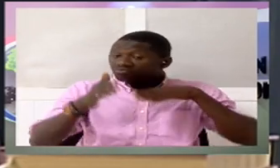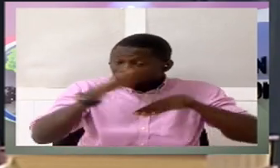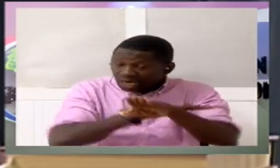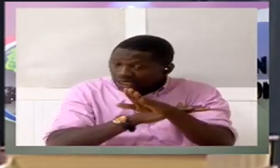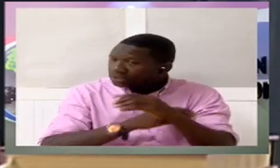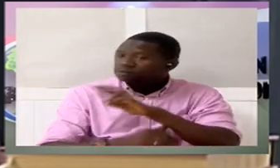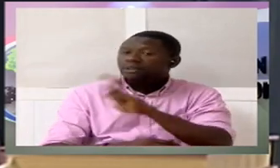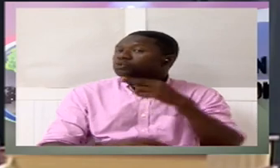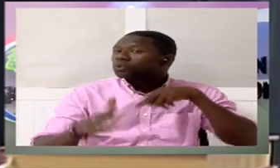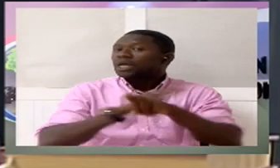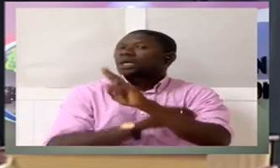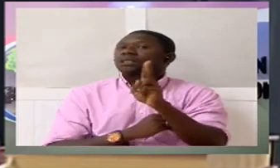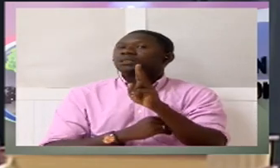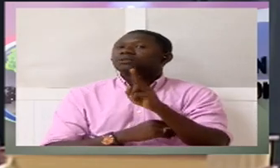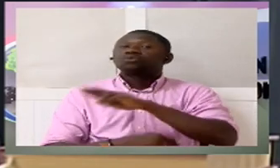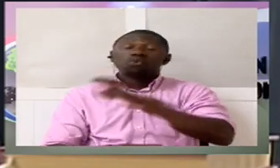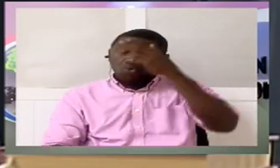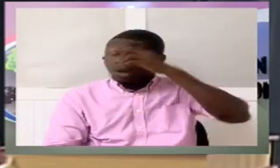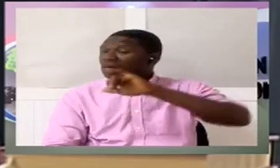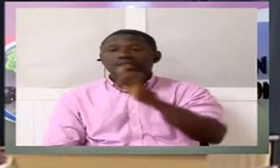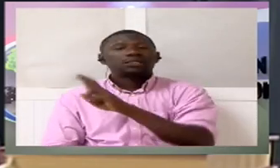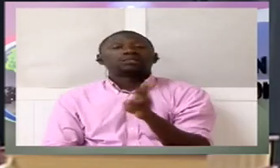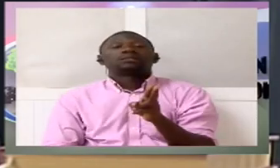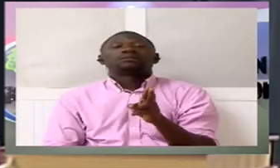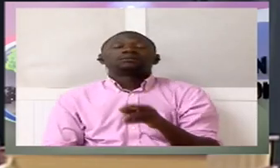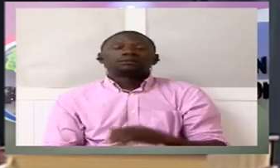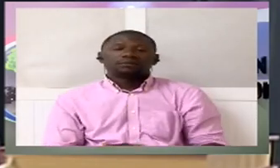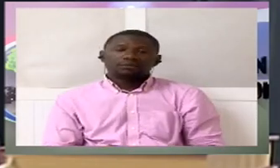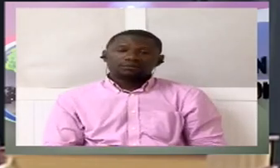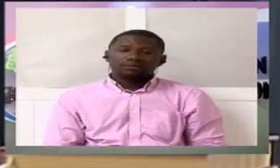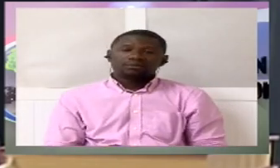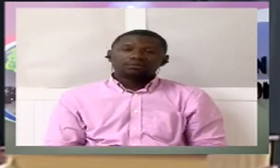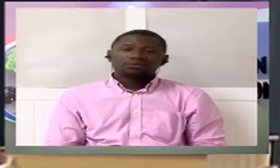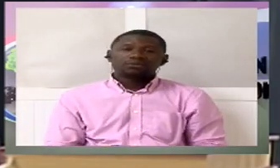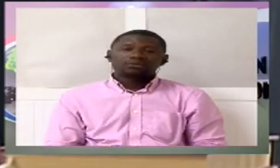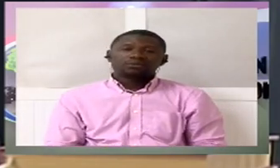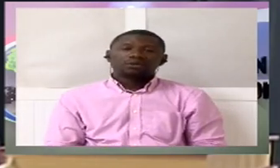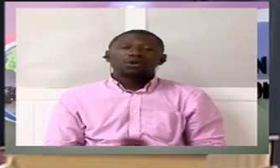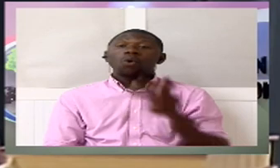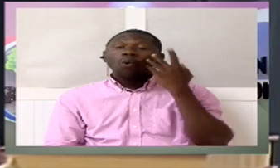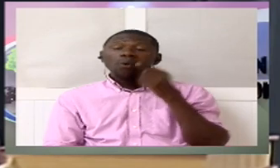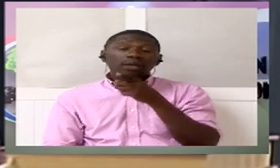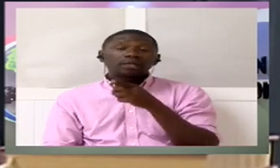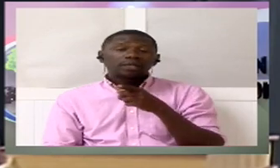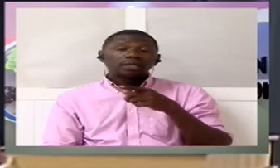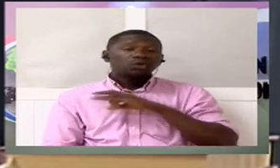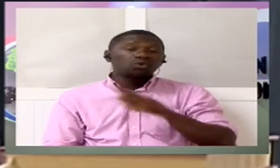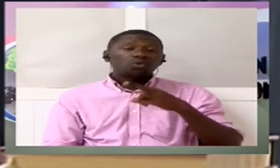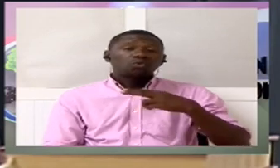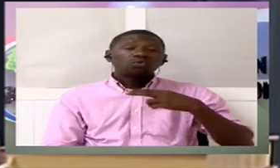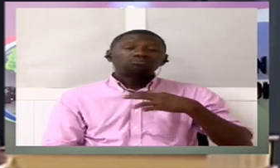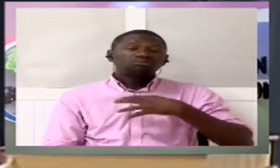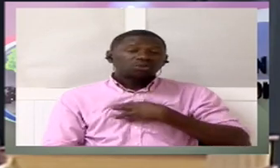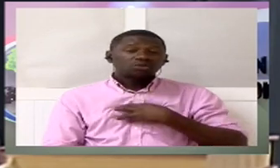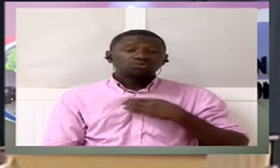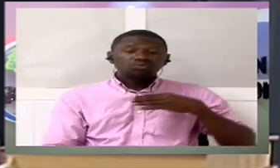telling baba not to agree to that birim baba man bula motola When Baba would not board that vehicle, driver